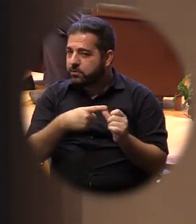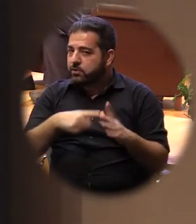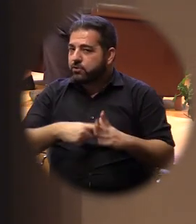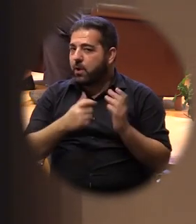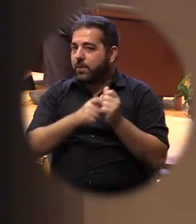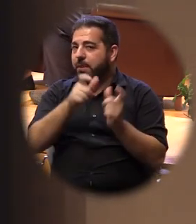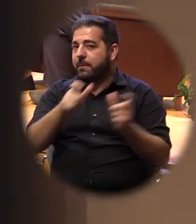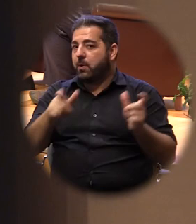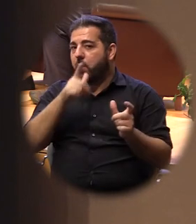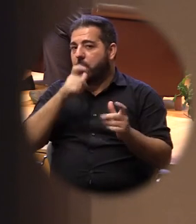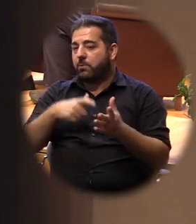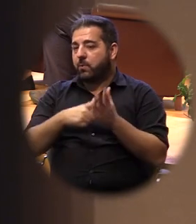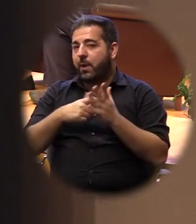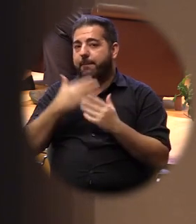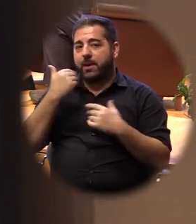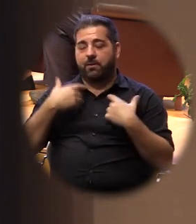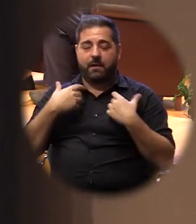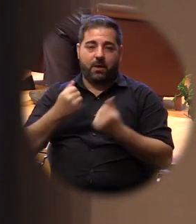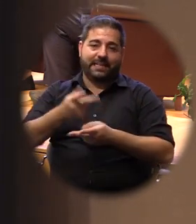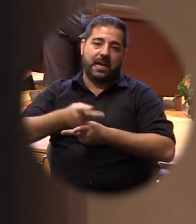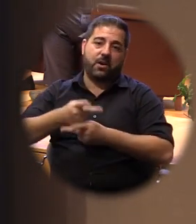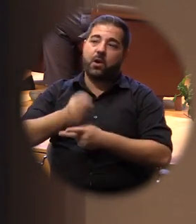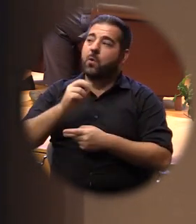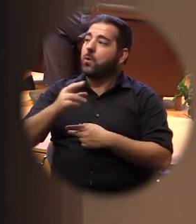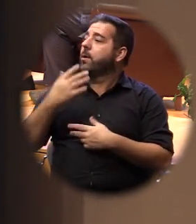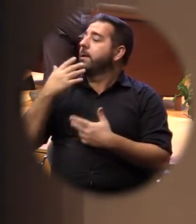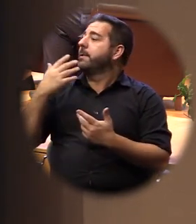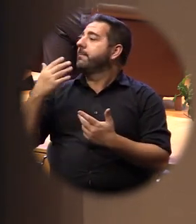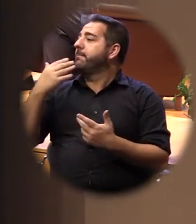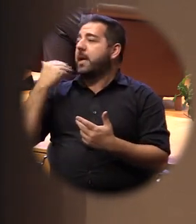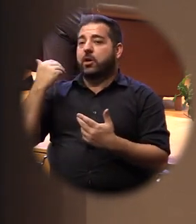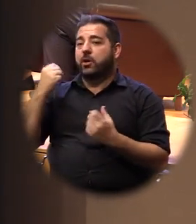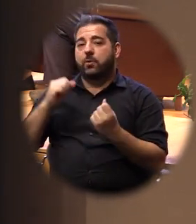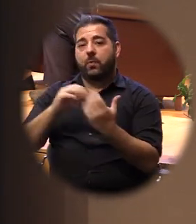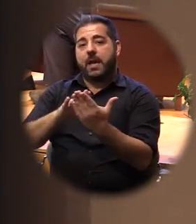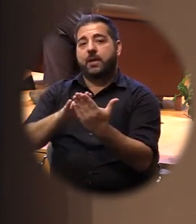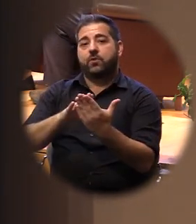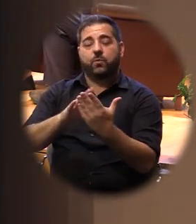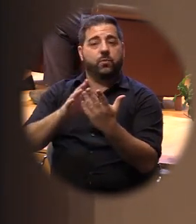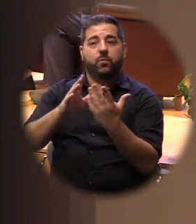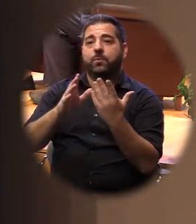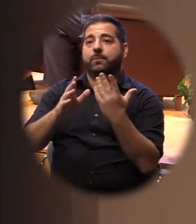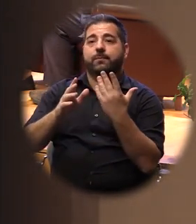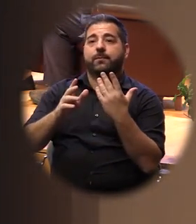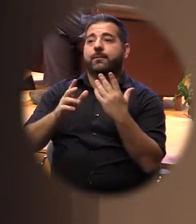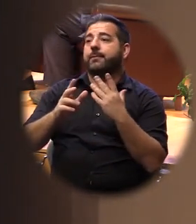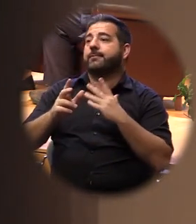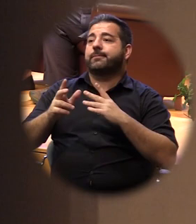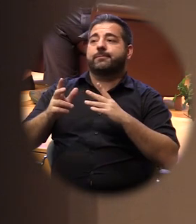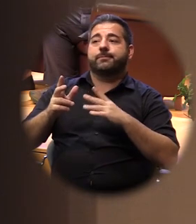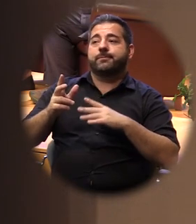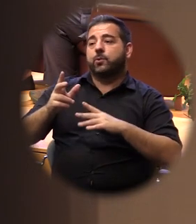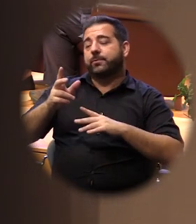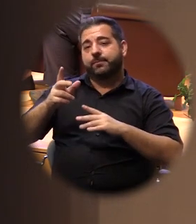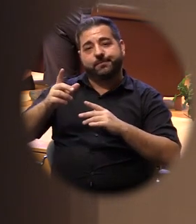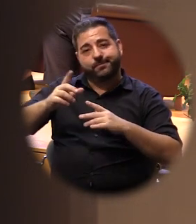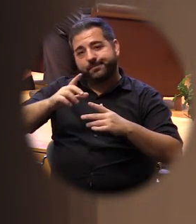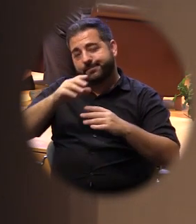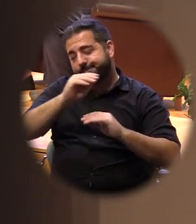who are requiring better healthcare or better ways of maneuvering in a particular society.